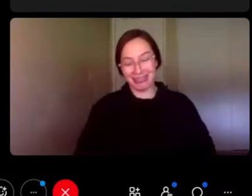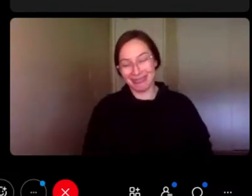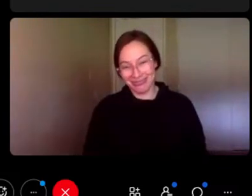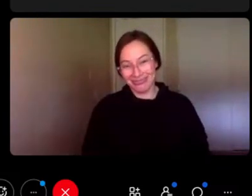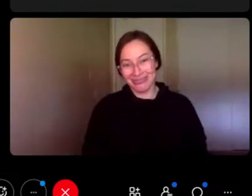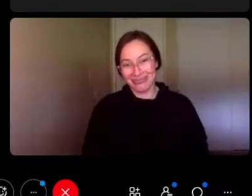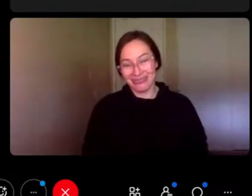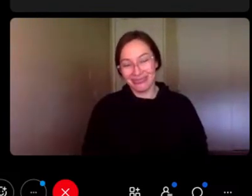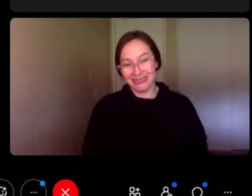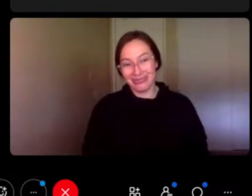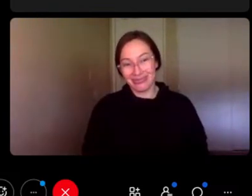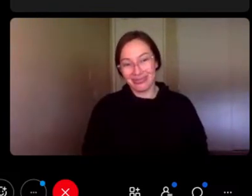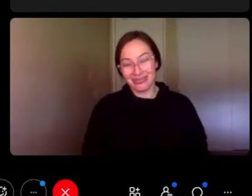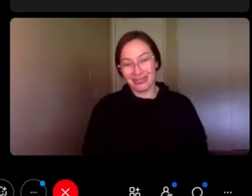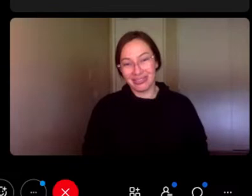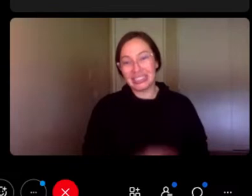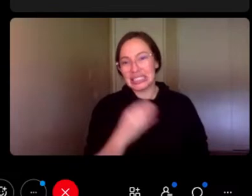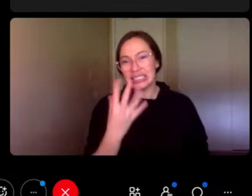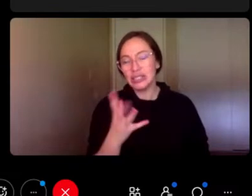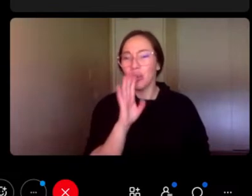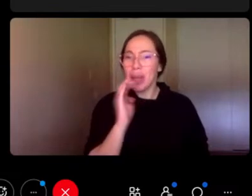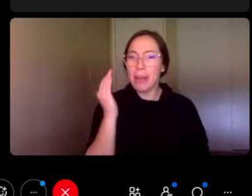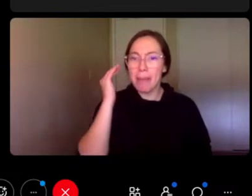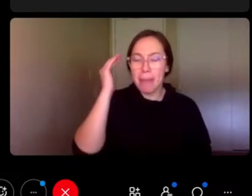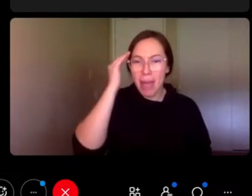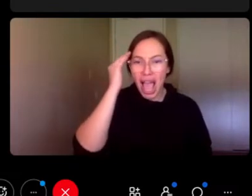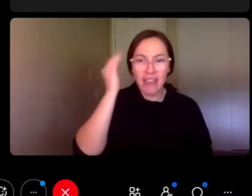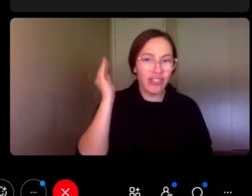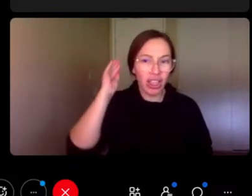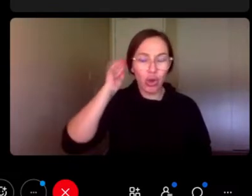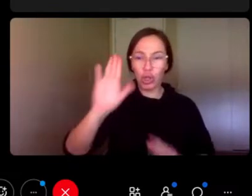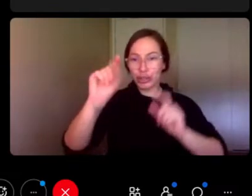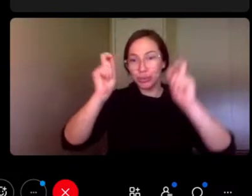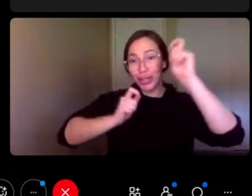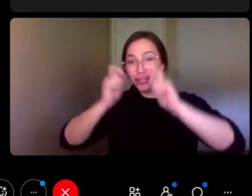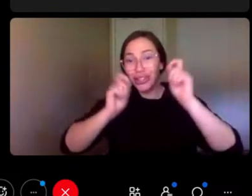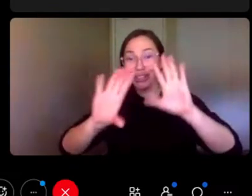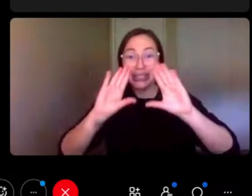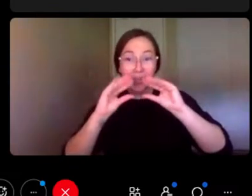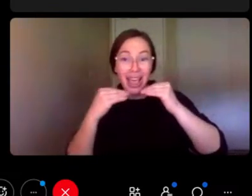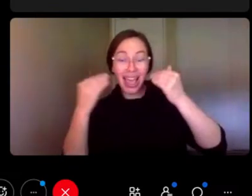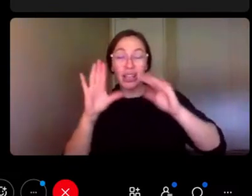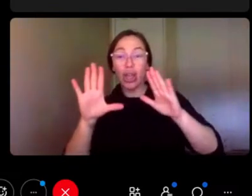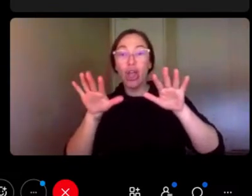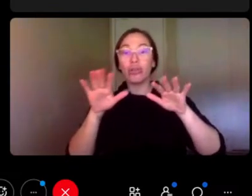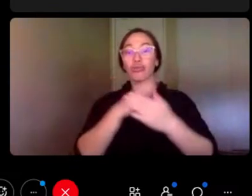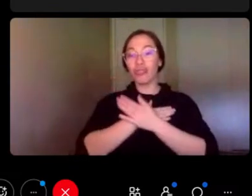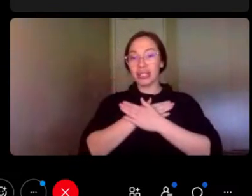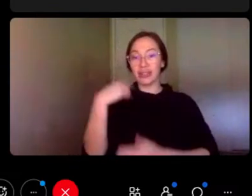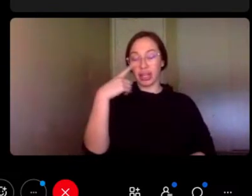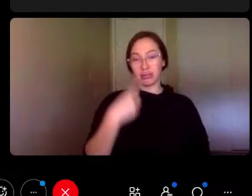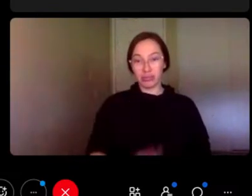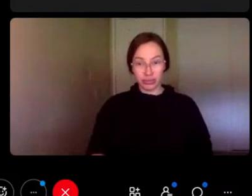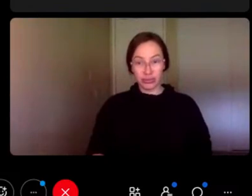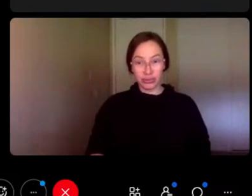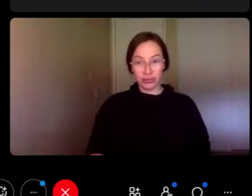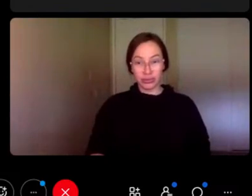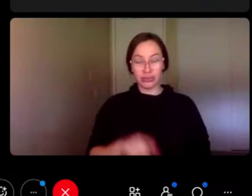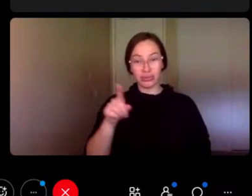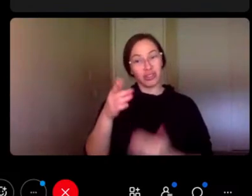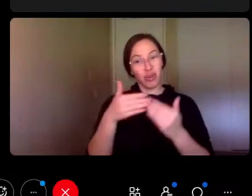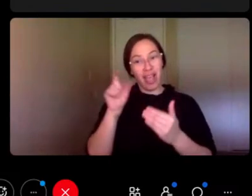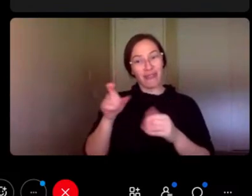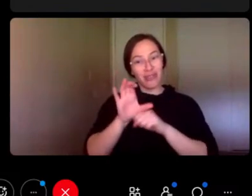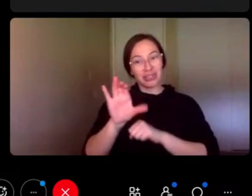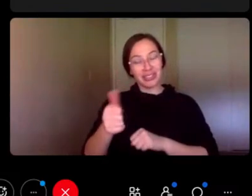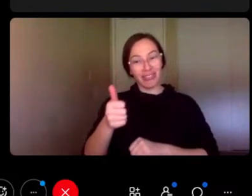So be mindful. Your expression, your smile, your resting face, right? Is it, you almost have to kind of